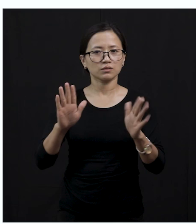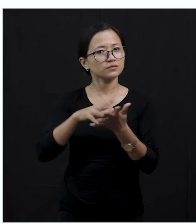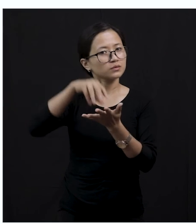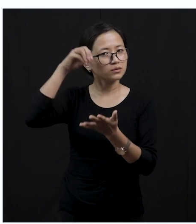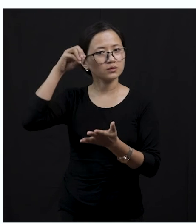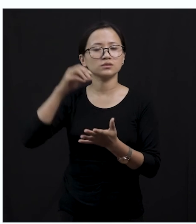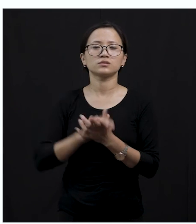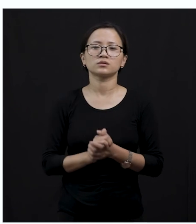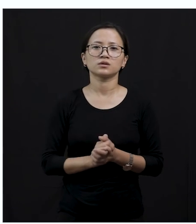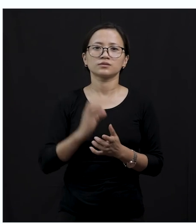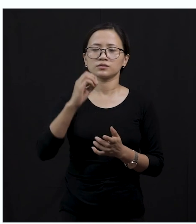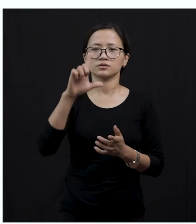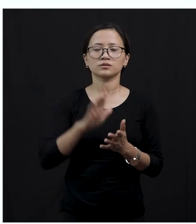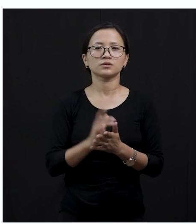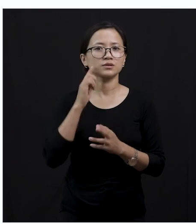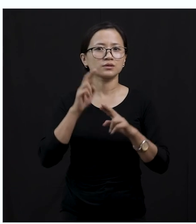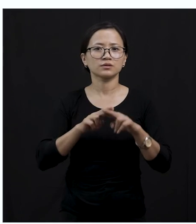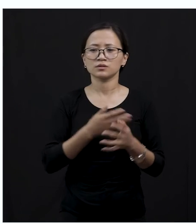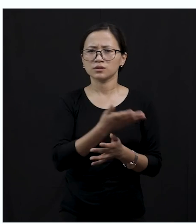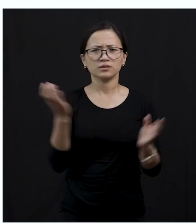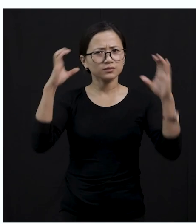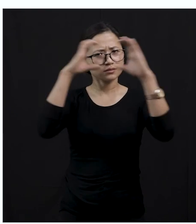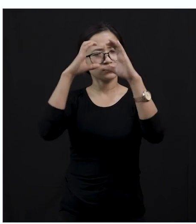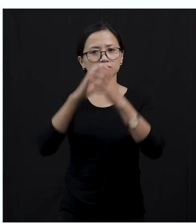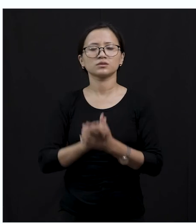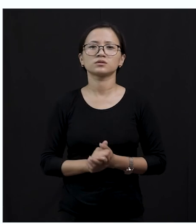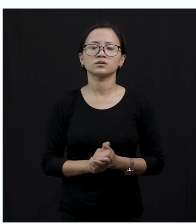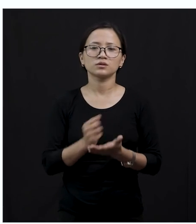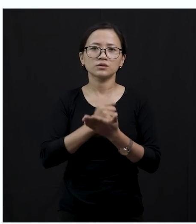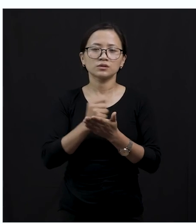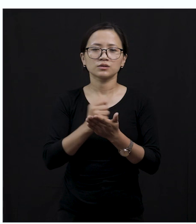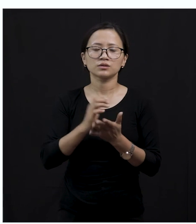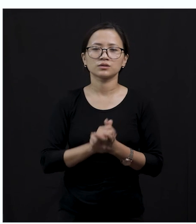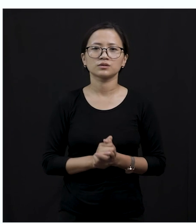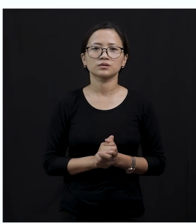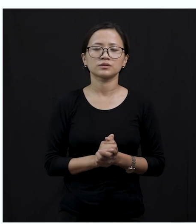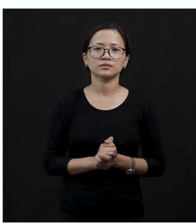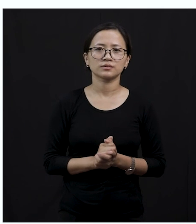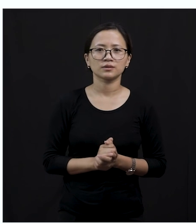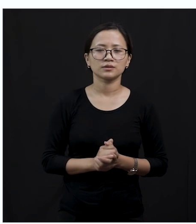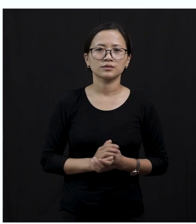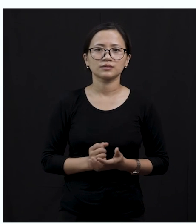have learned something from this class, and if there are any confusions, please try to uh,